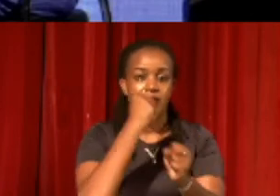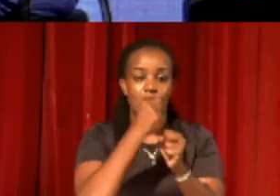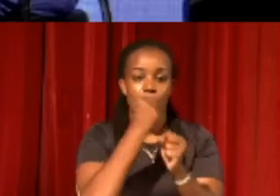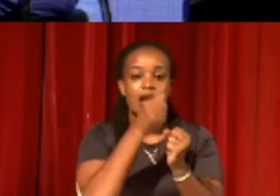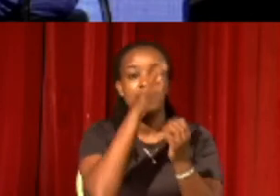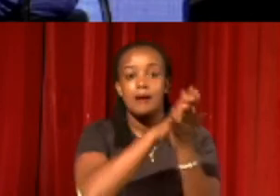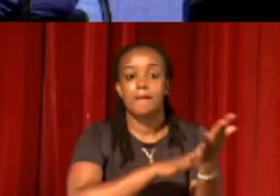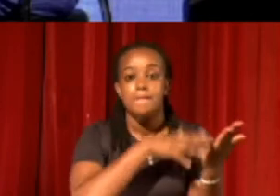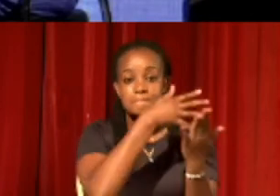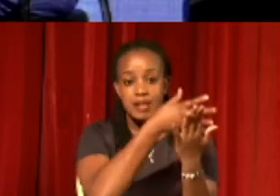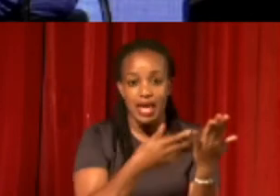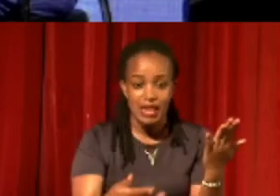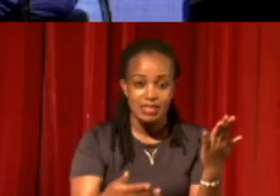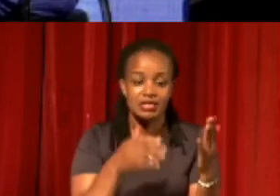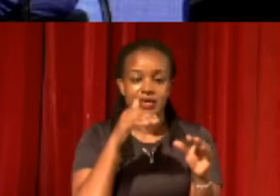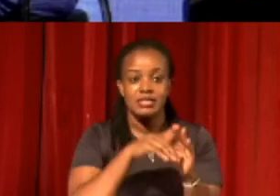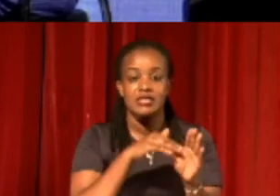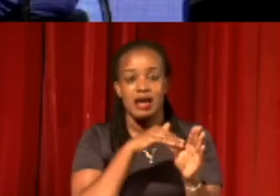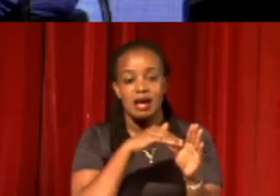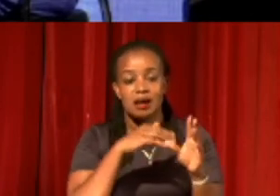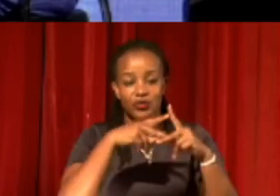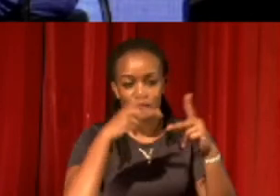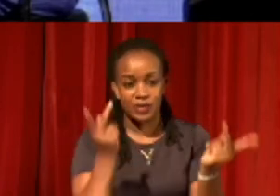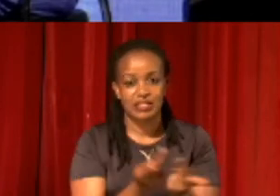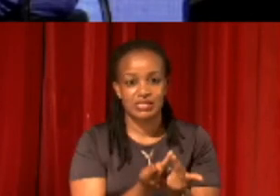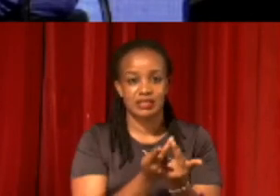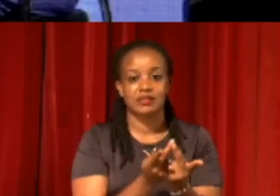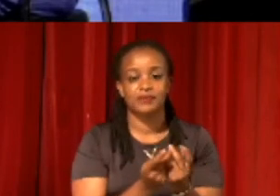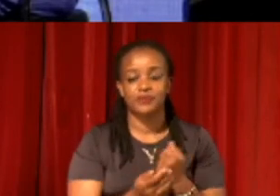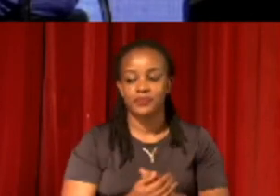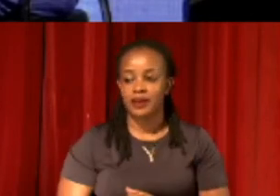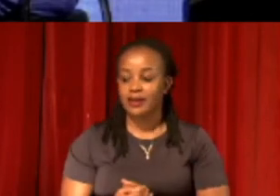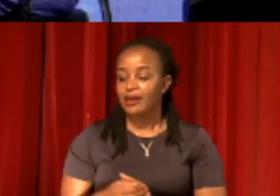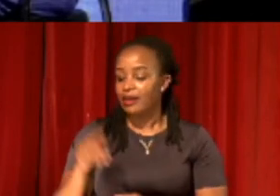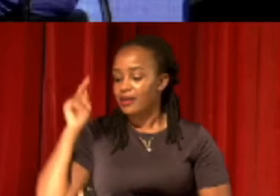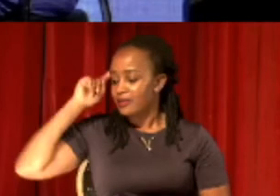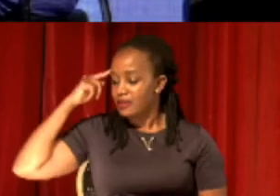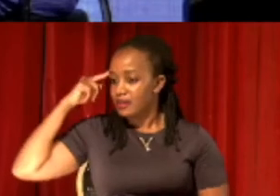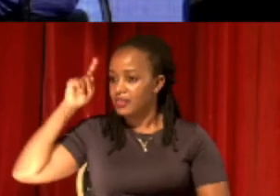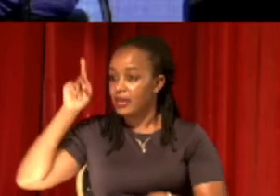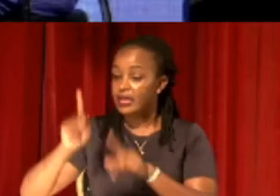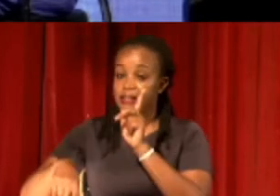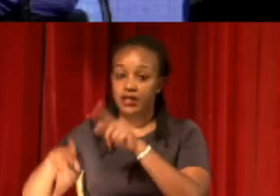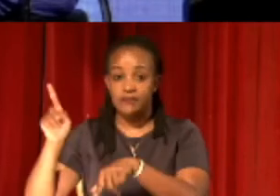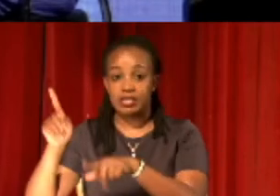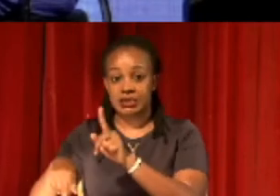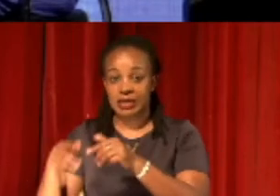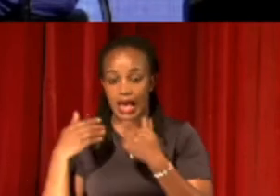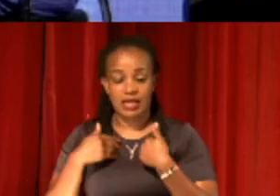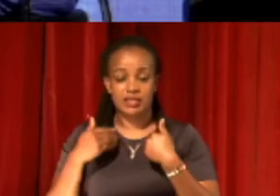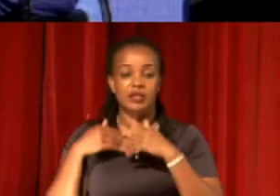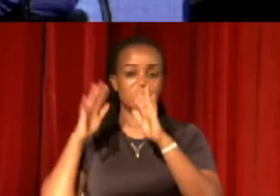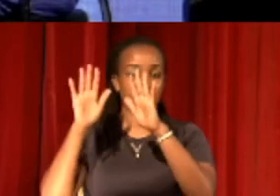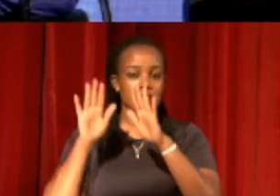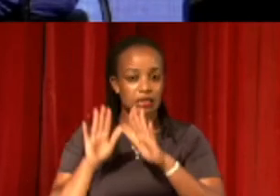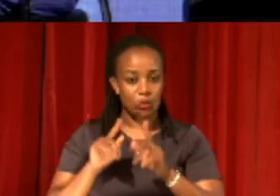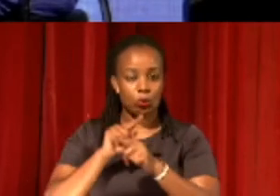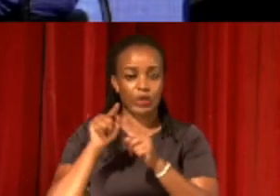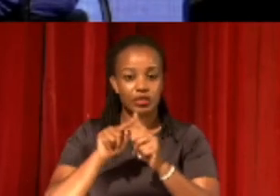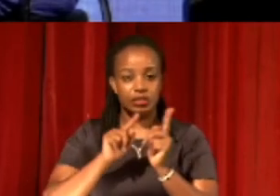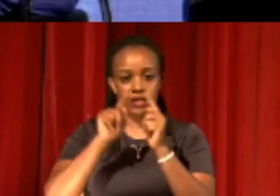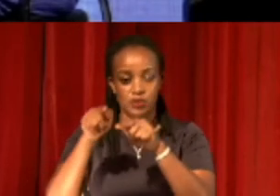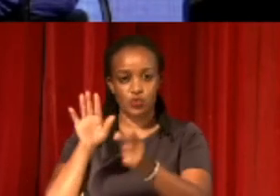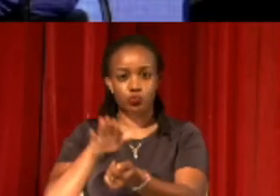to reach as many people as possible. That's very exciting. Yeah. I think the diversity of our nation when it comes to music has never really been tapped.